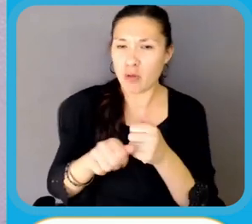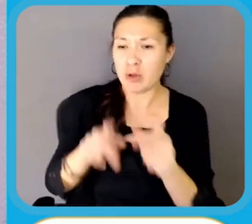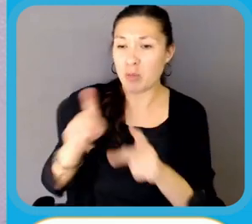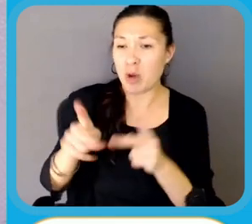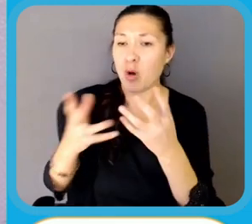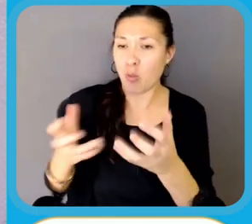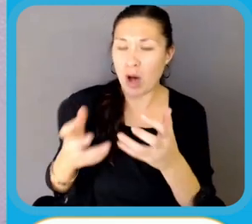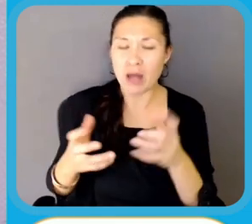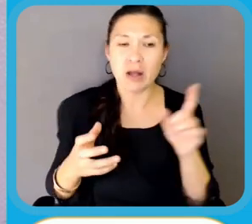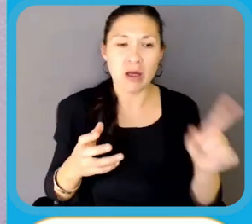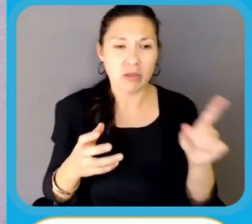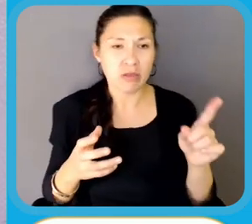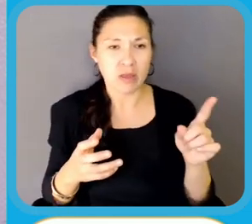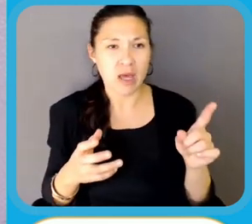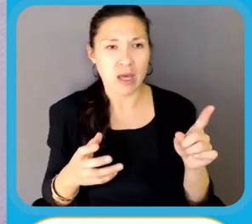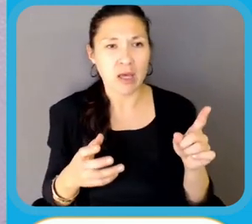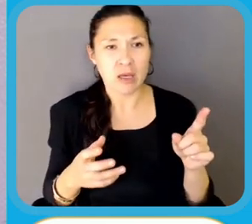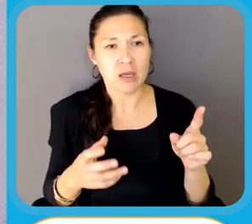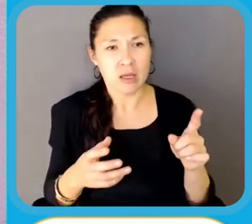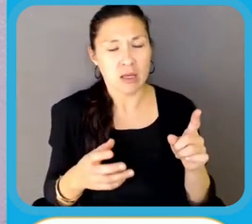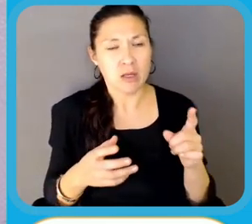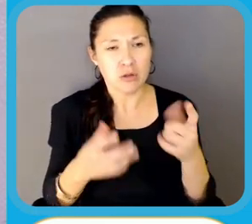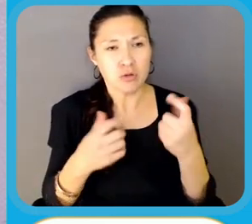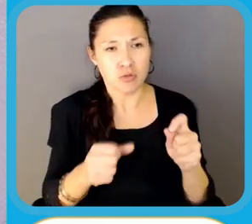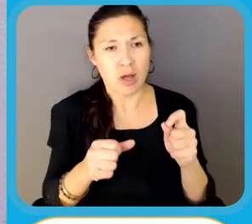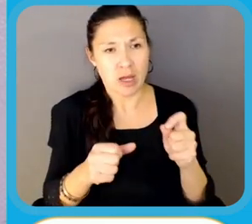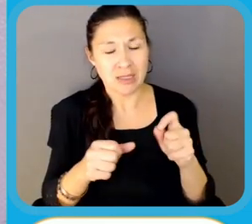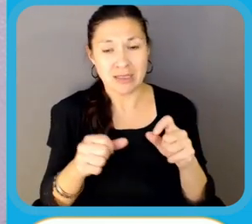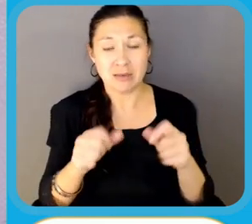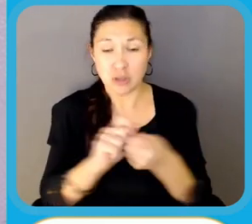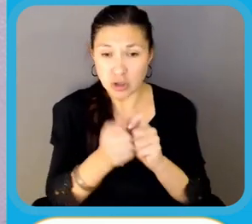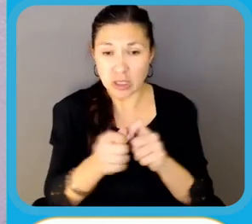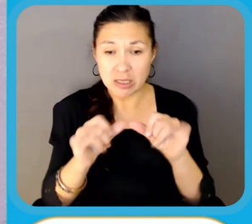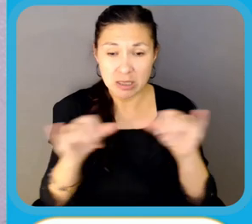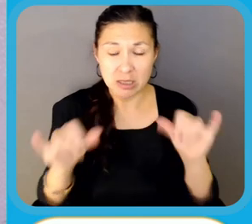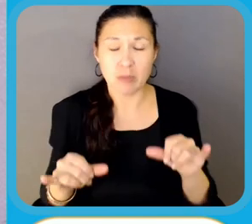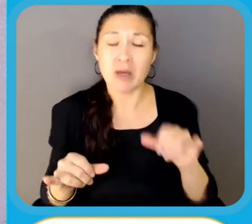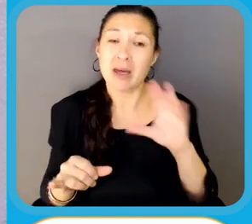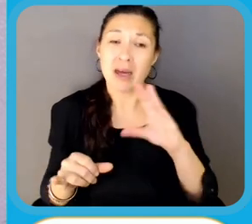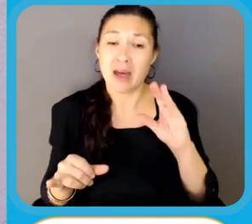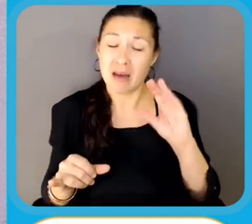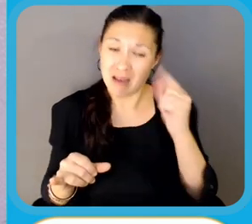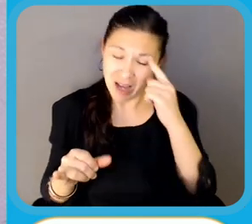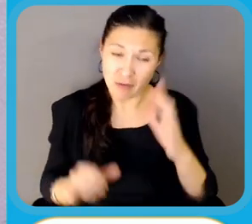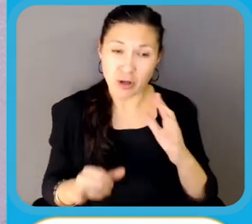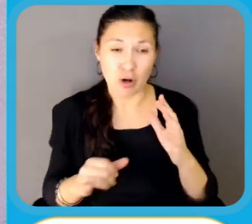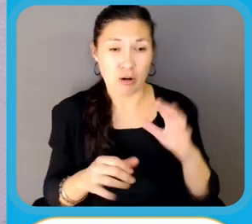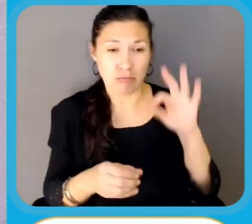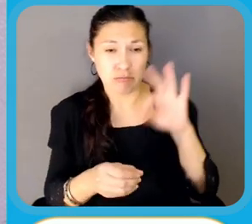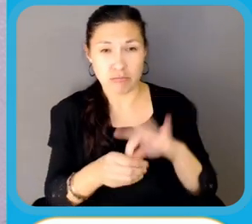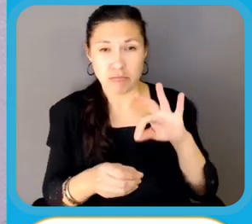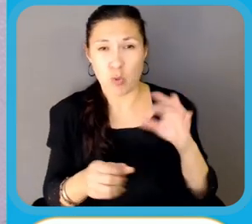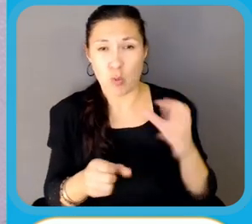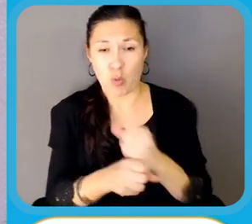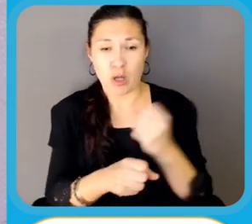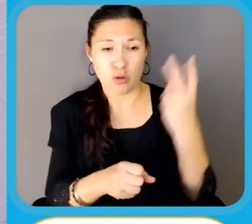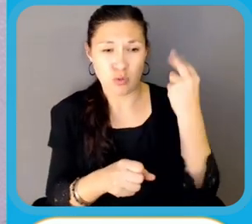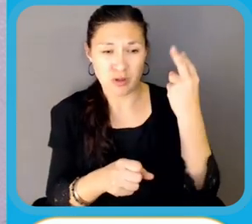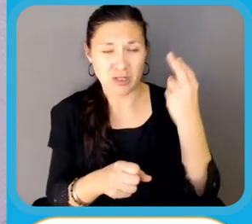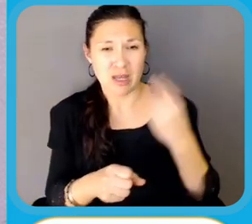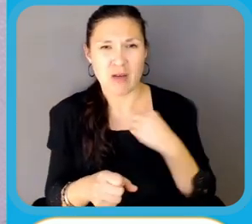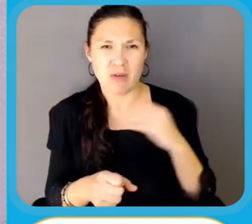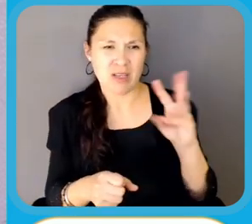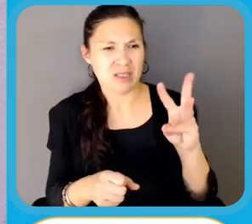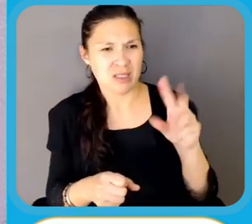litigation. Speaking of the will of the people, our governor was elected nearly 2 years ago with 61.9% of the